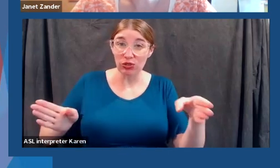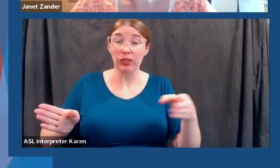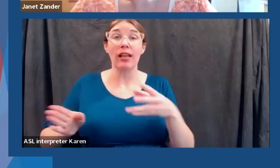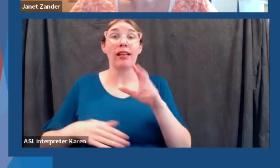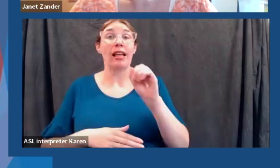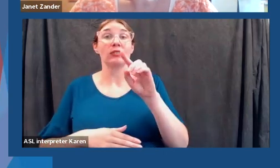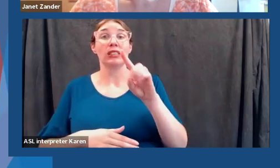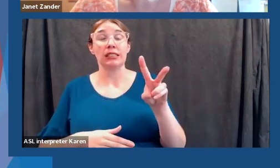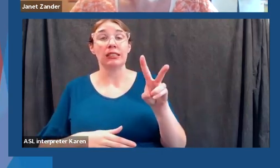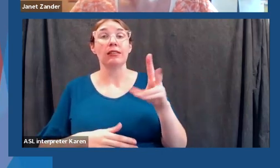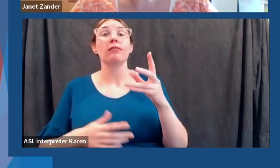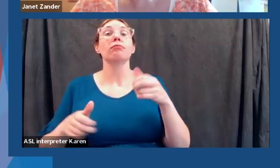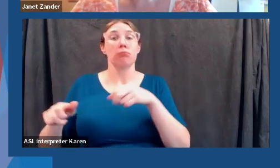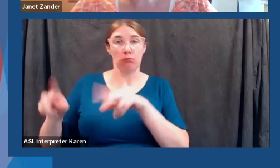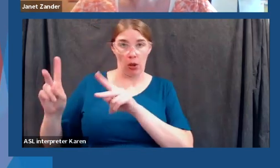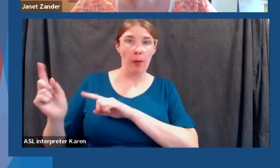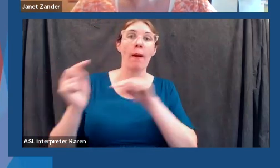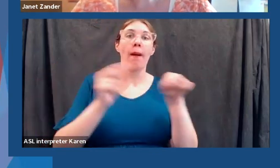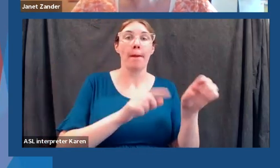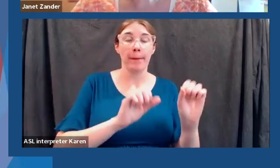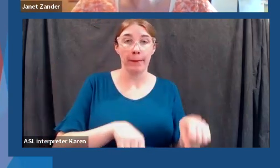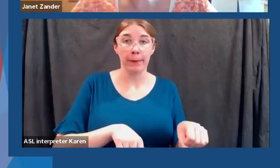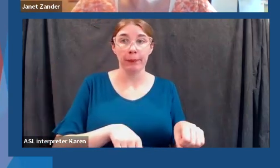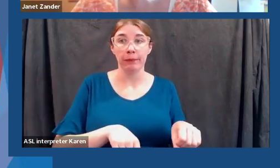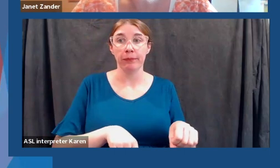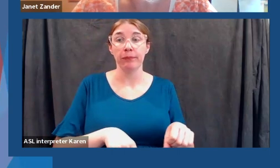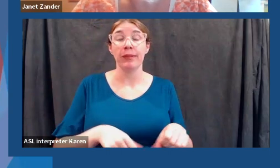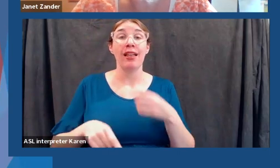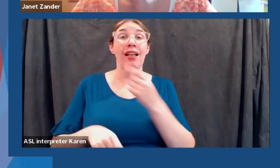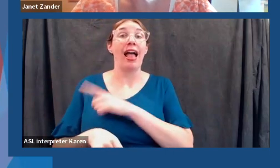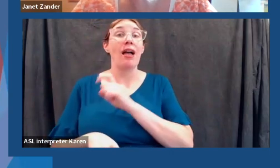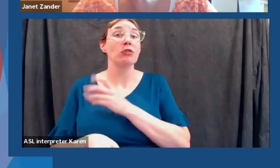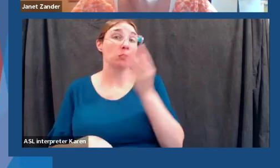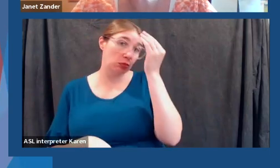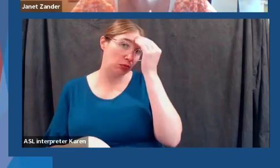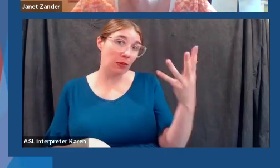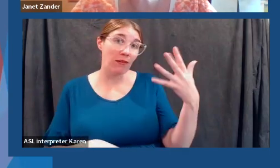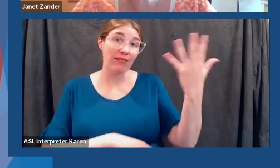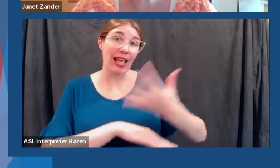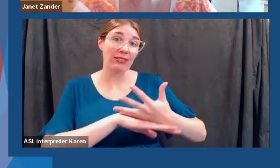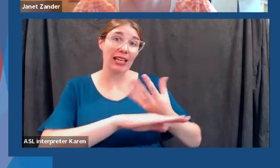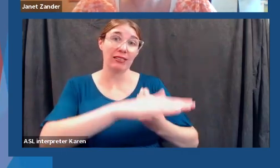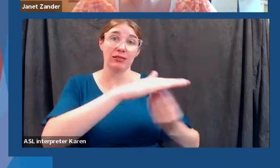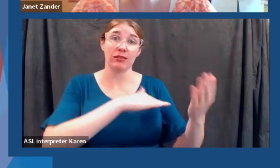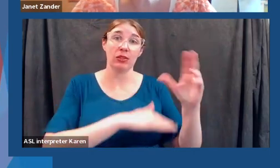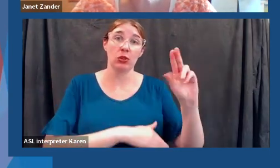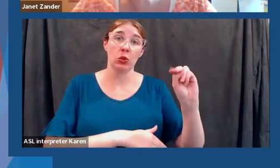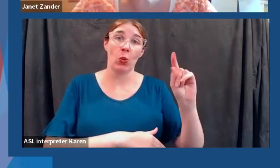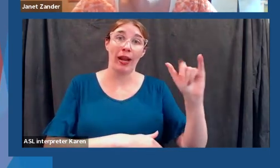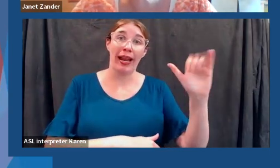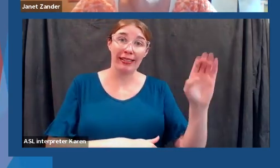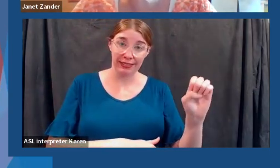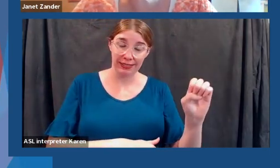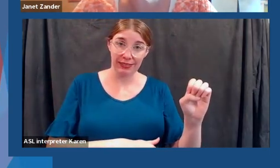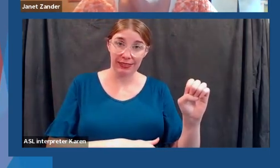out. They also have to provide at least a 5-day notice to the facility and to